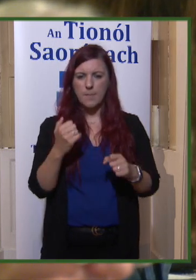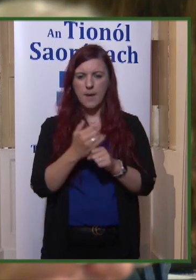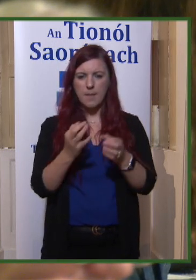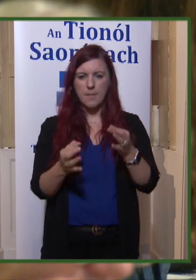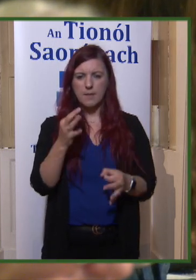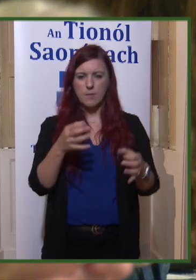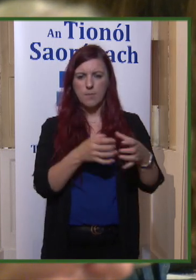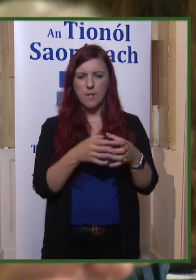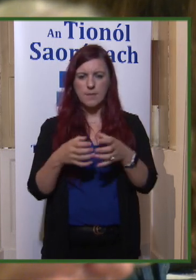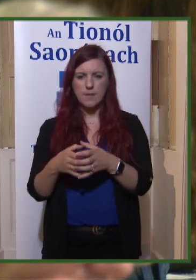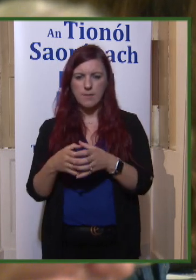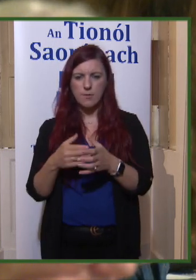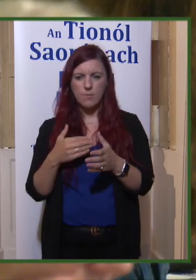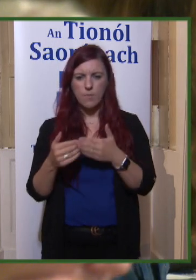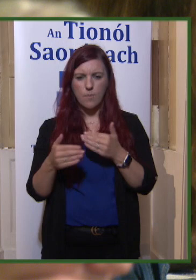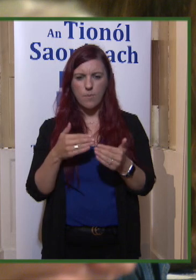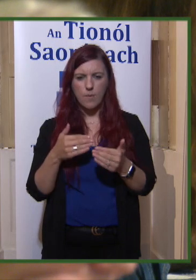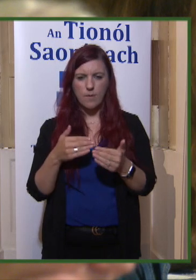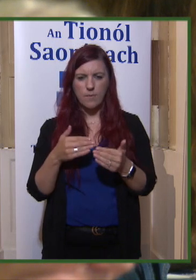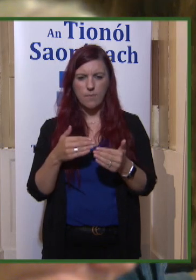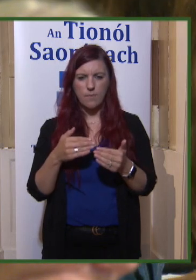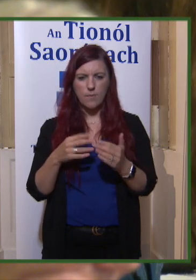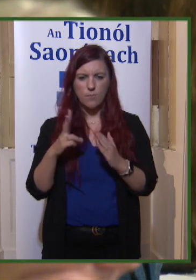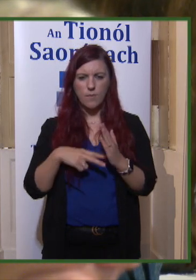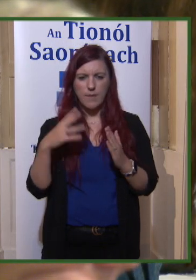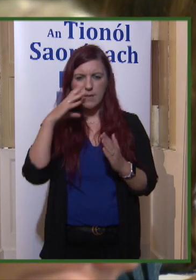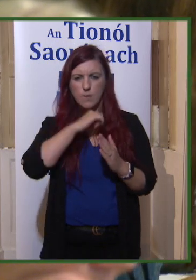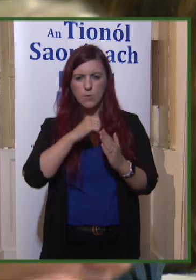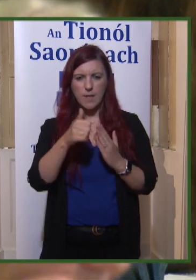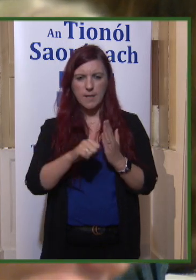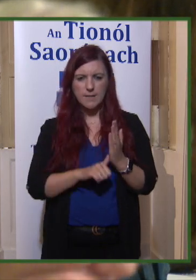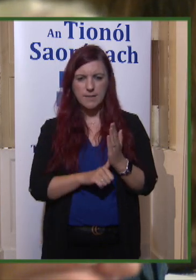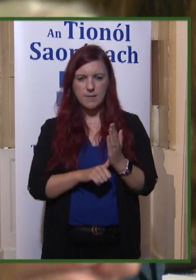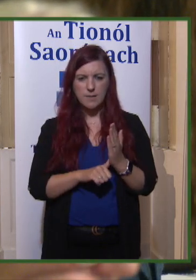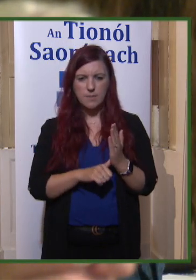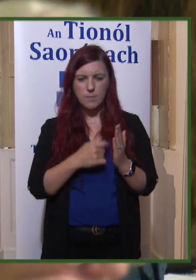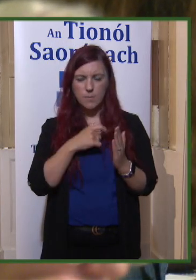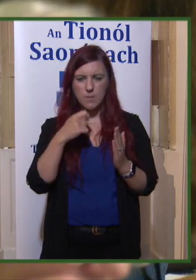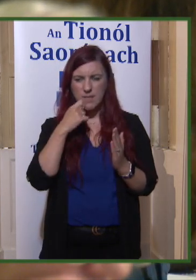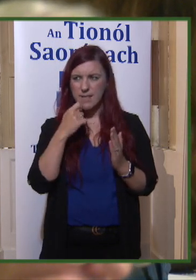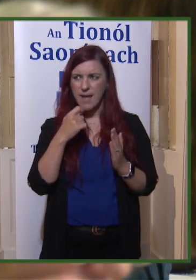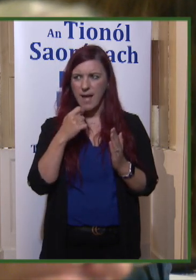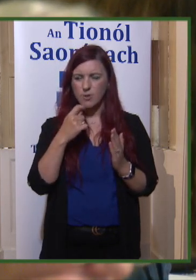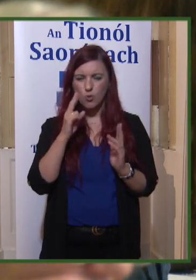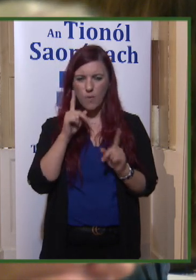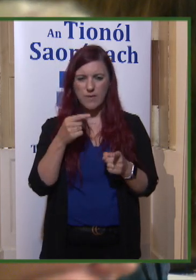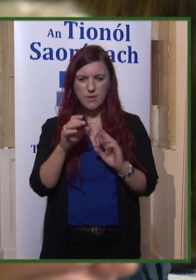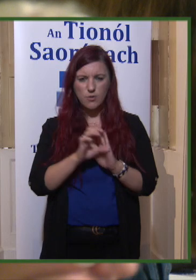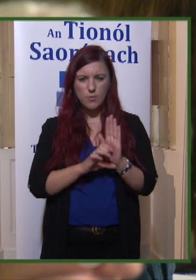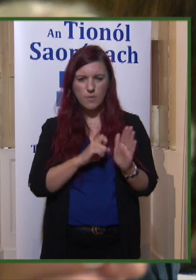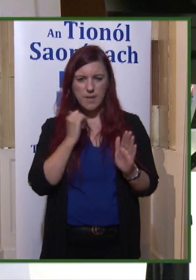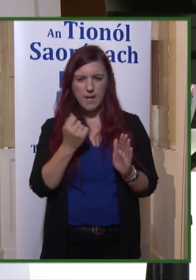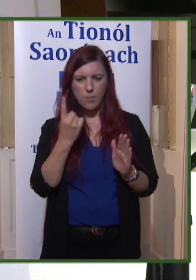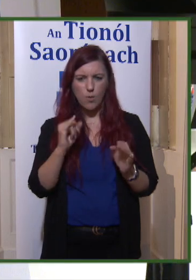assumption list, if you read the assumption list. And 2, I guess, is it even constitutional that we're going to say that anyone who